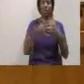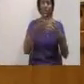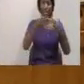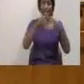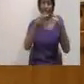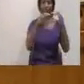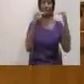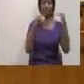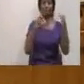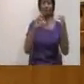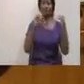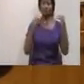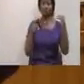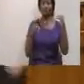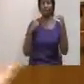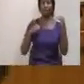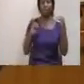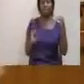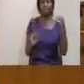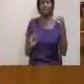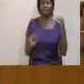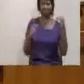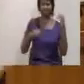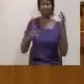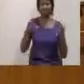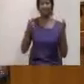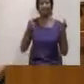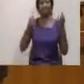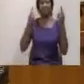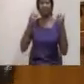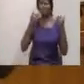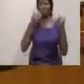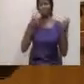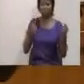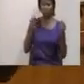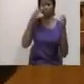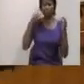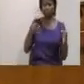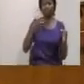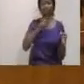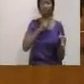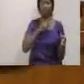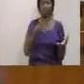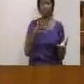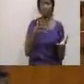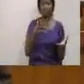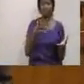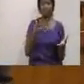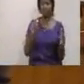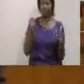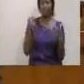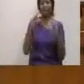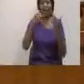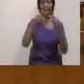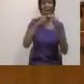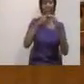But with RIG, it's municipalities. Now, one can't understand what informs this kind of thinking that one should be handled by a national